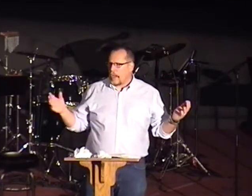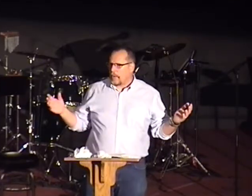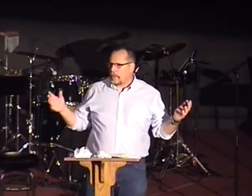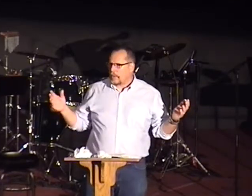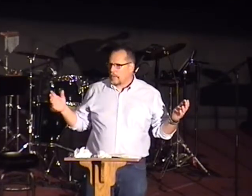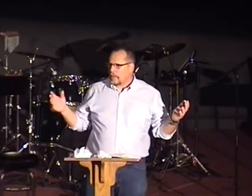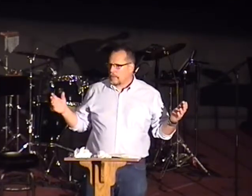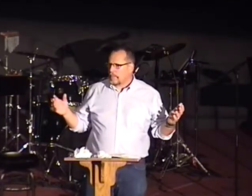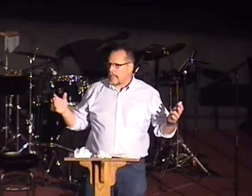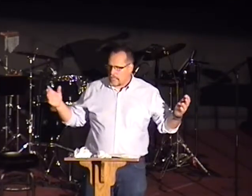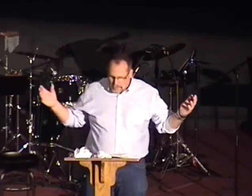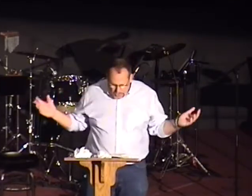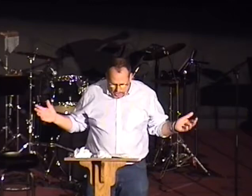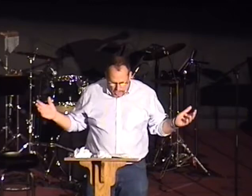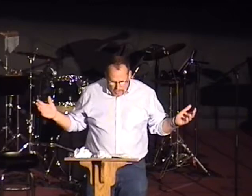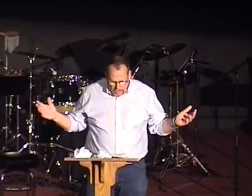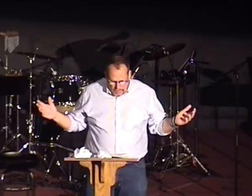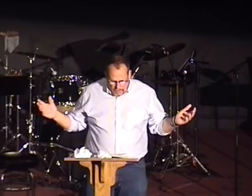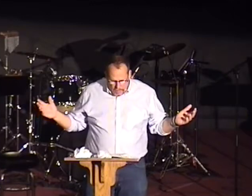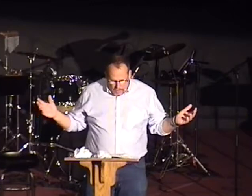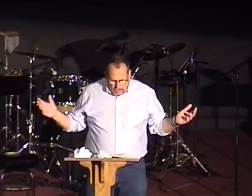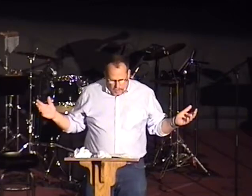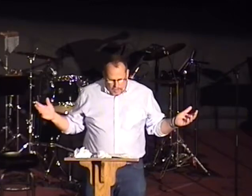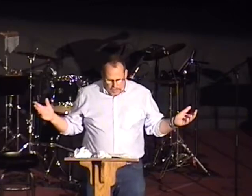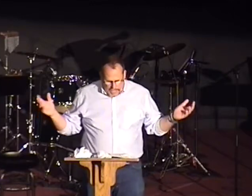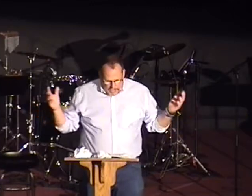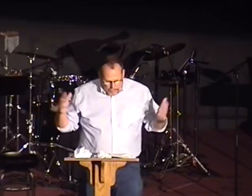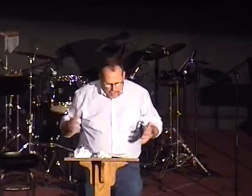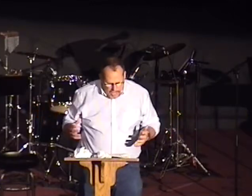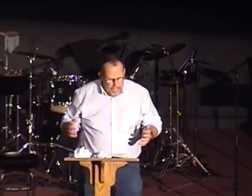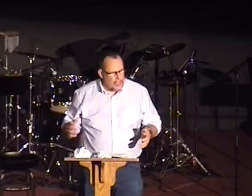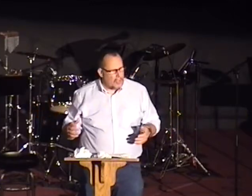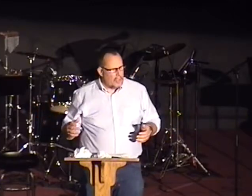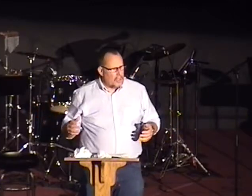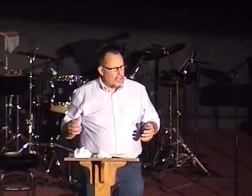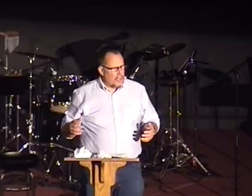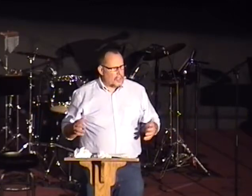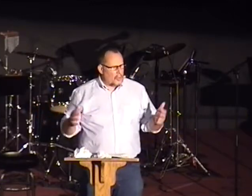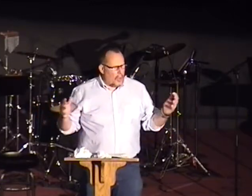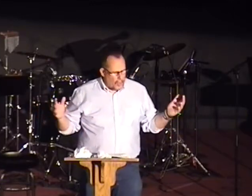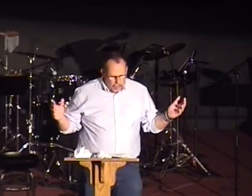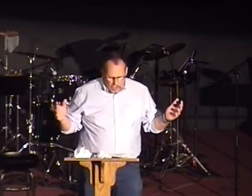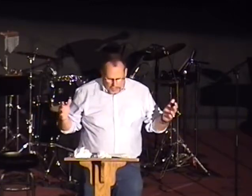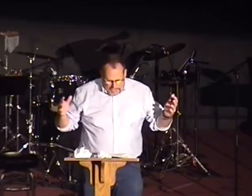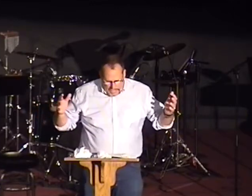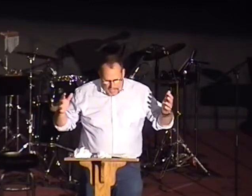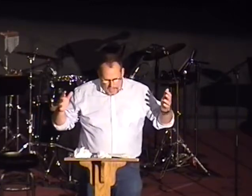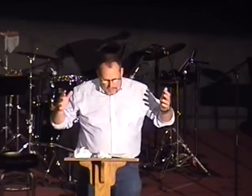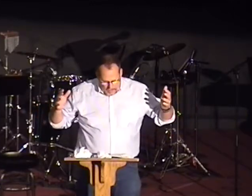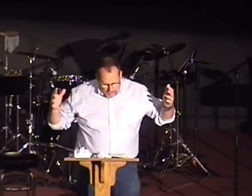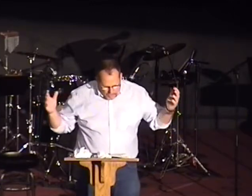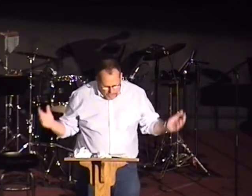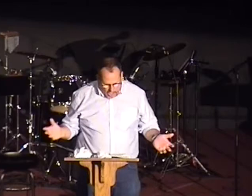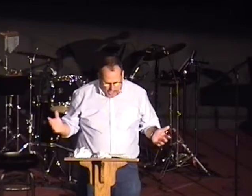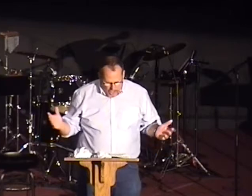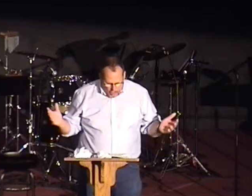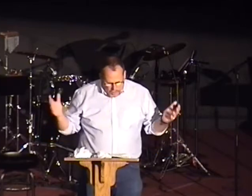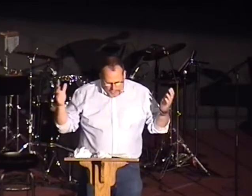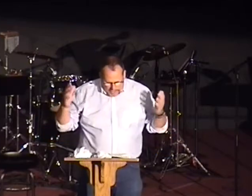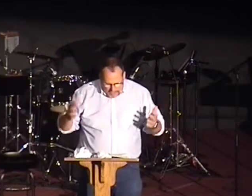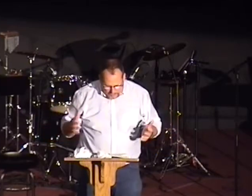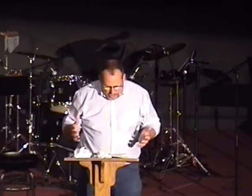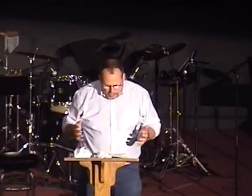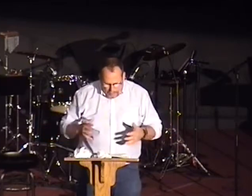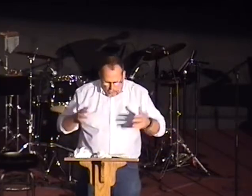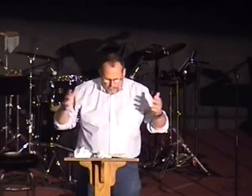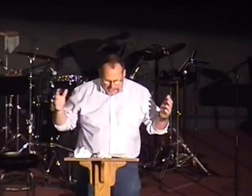get trouble, you begin a new start. Beginning three, get trouble, you begin a new start. Noah's